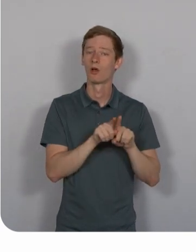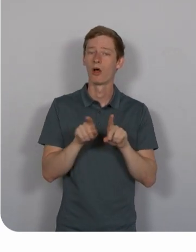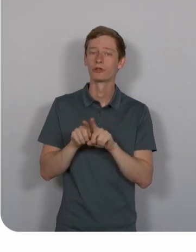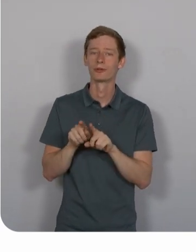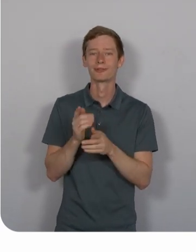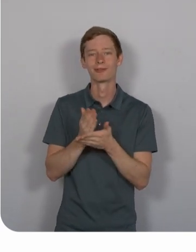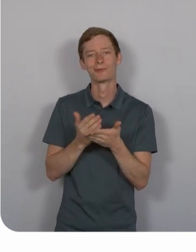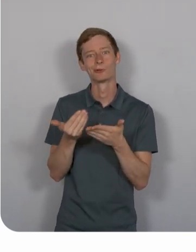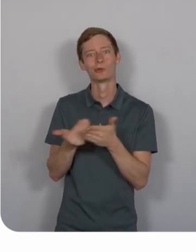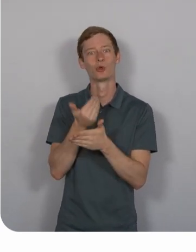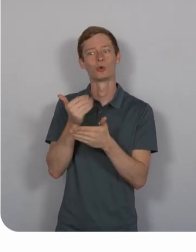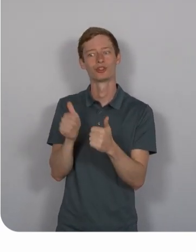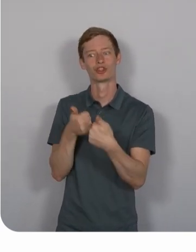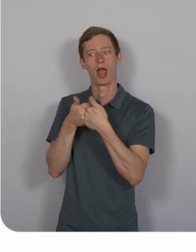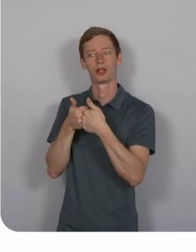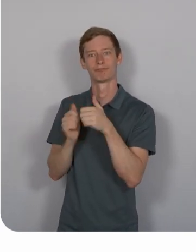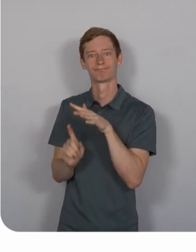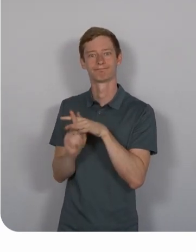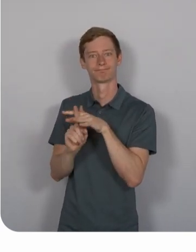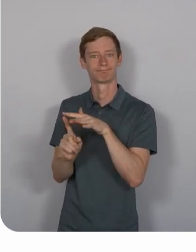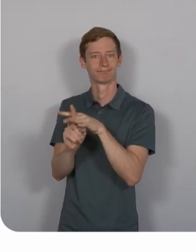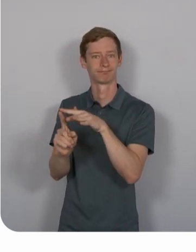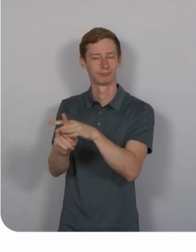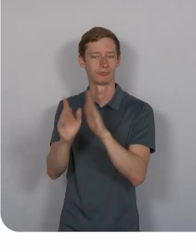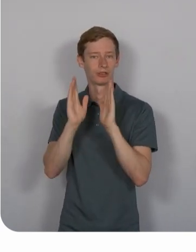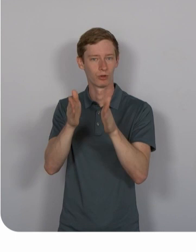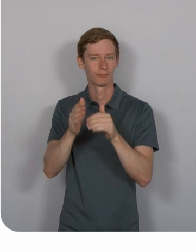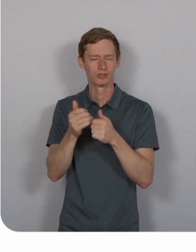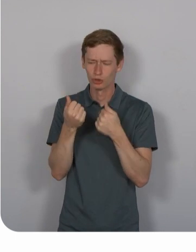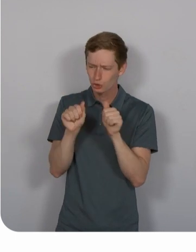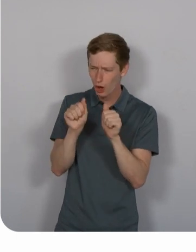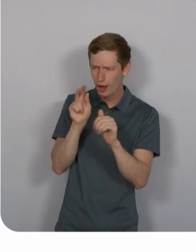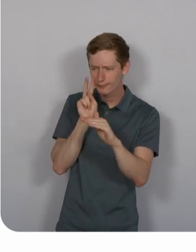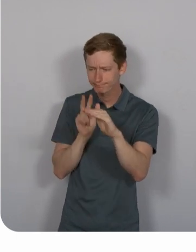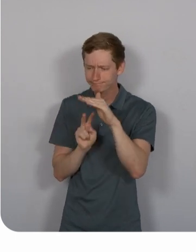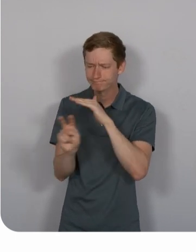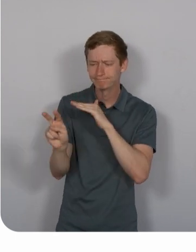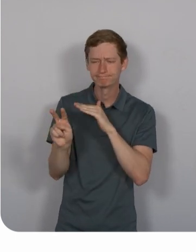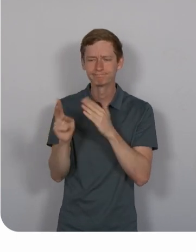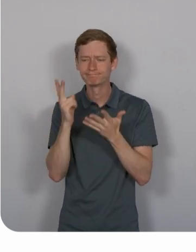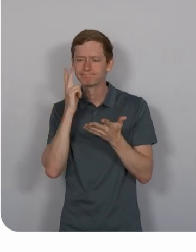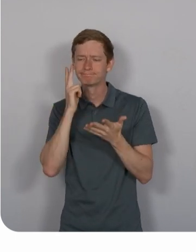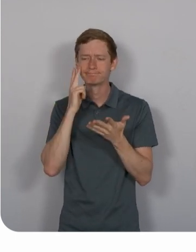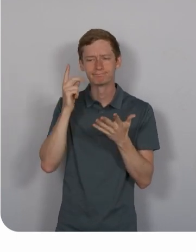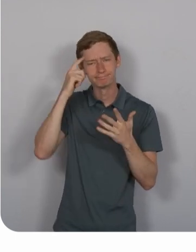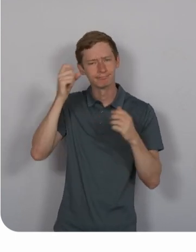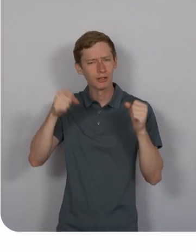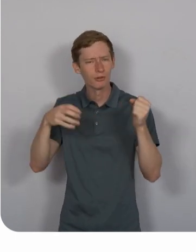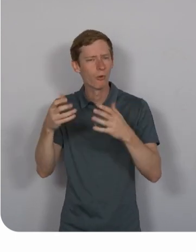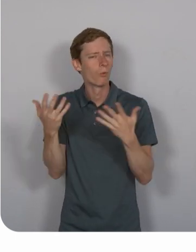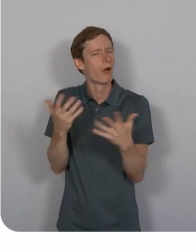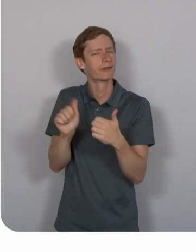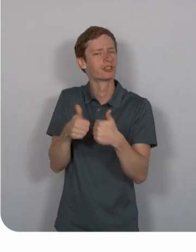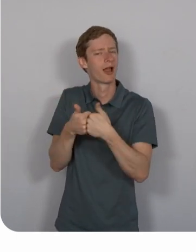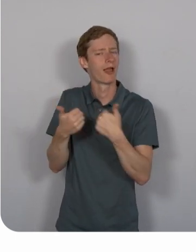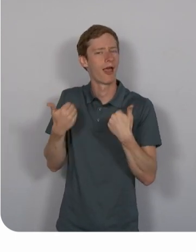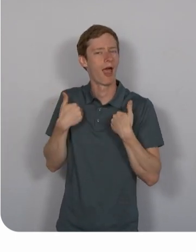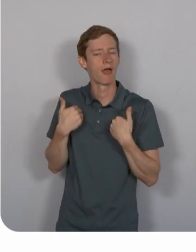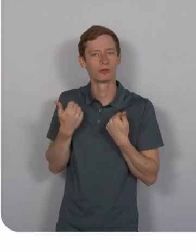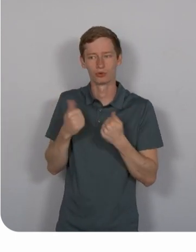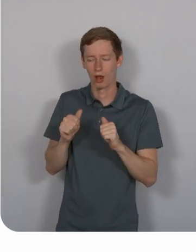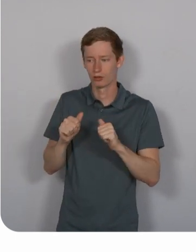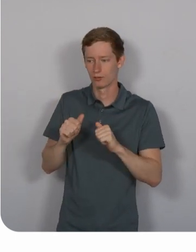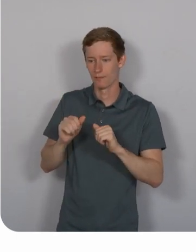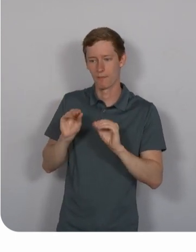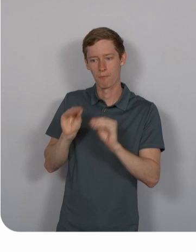going to be some new challenges too. And we've tried to think about this in advance and brainstorm as to what these would be and build as many safeguards